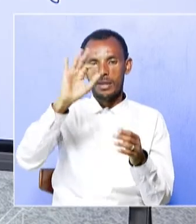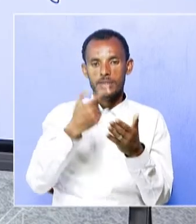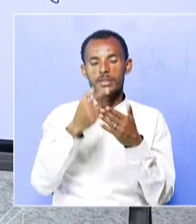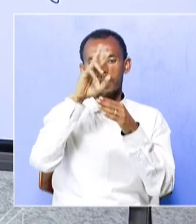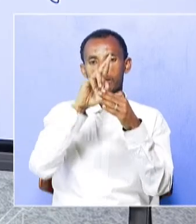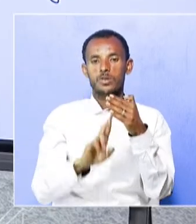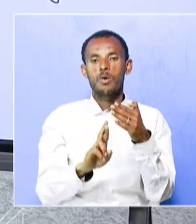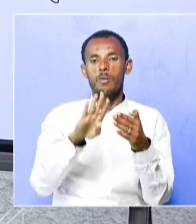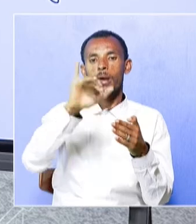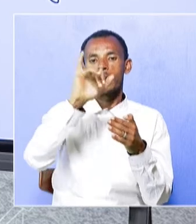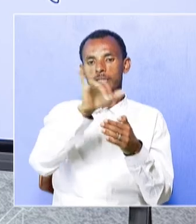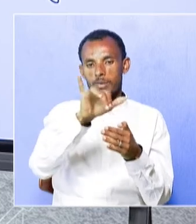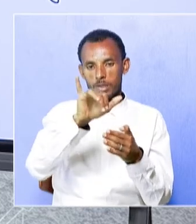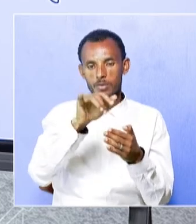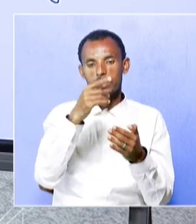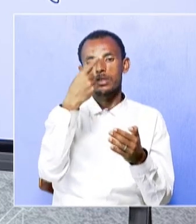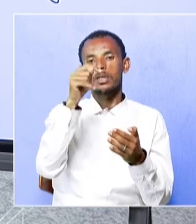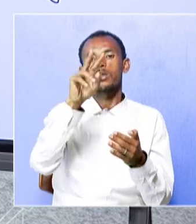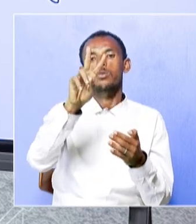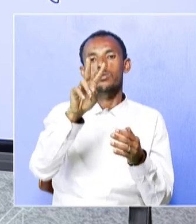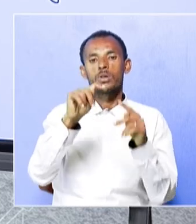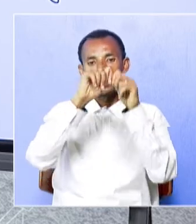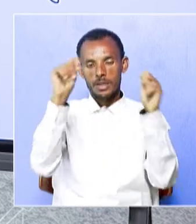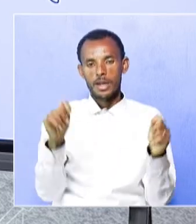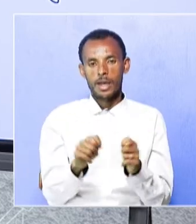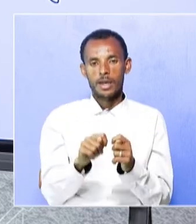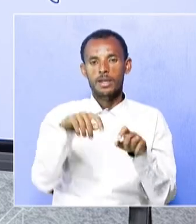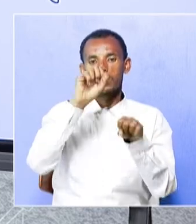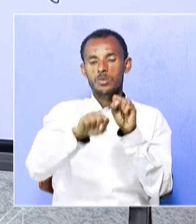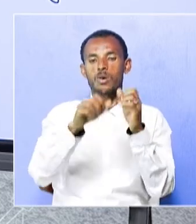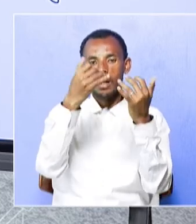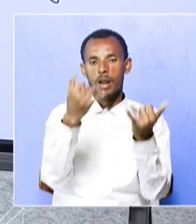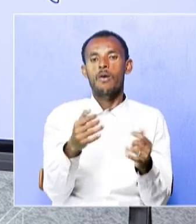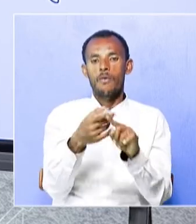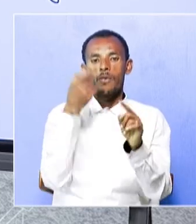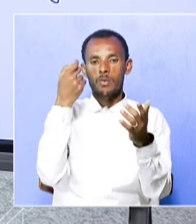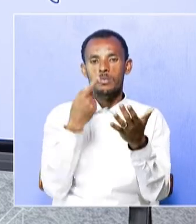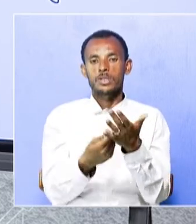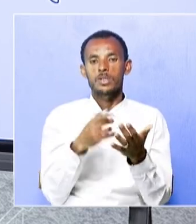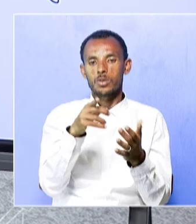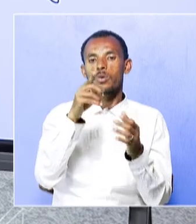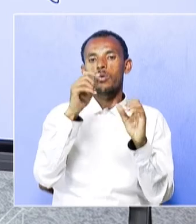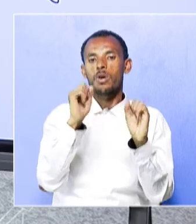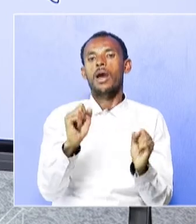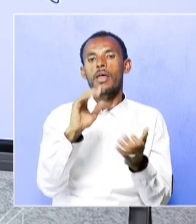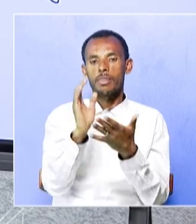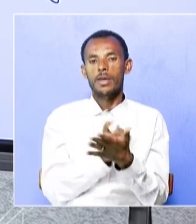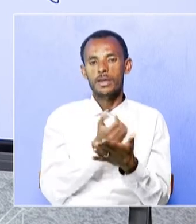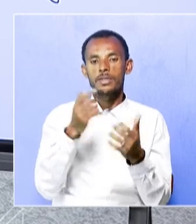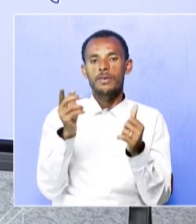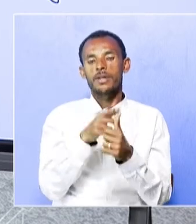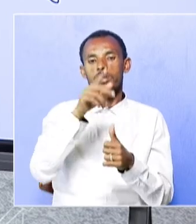by similarity of the two triangles, right? So now from this, you can take the first